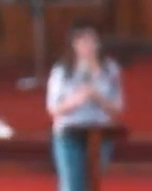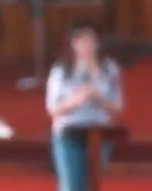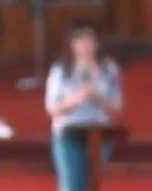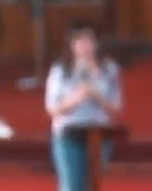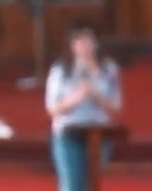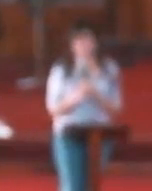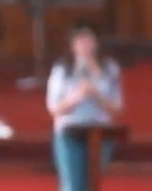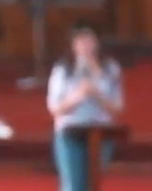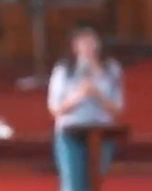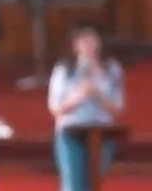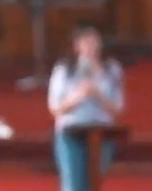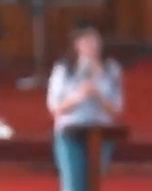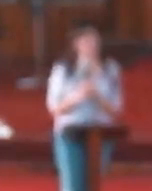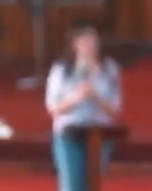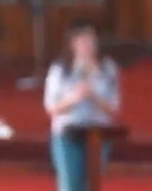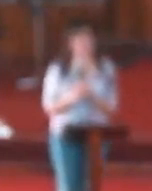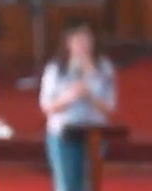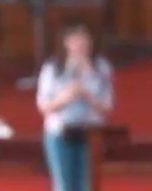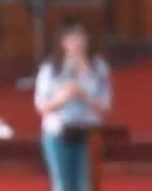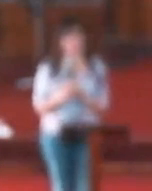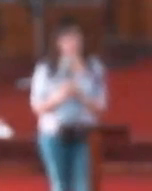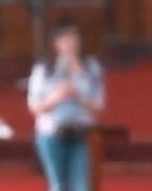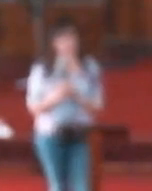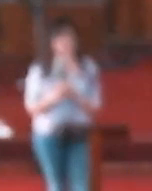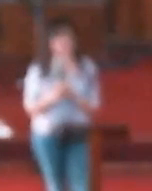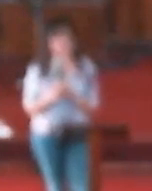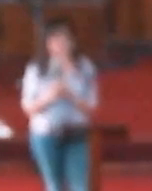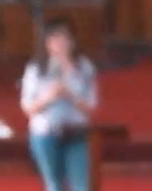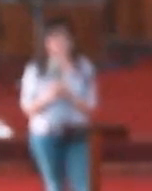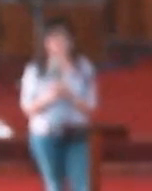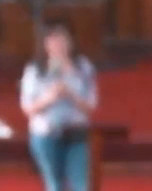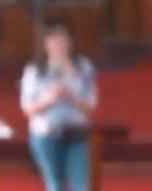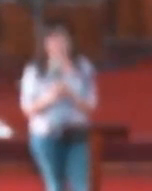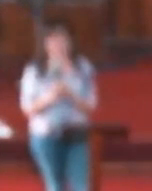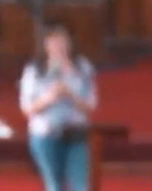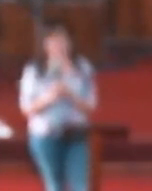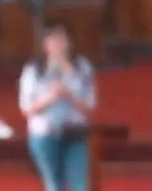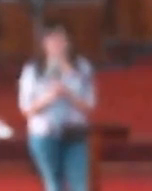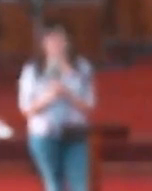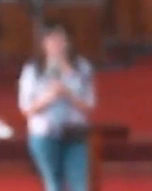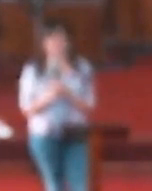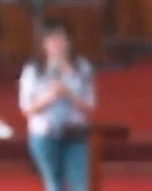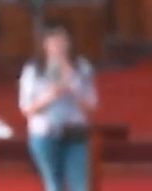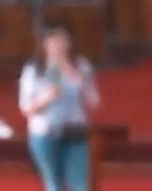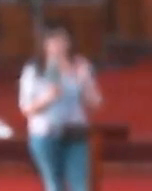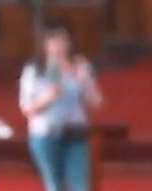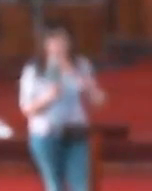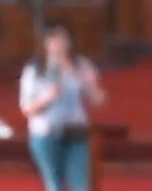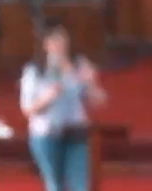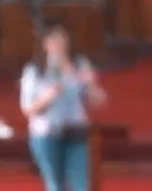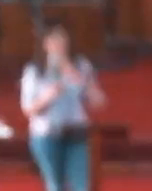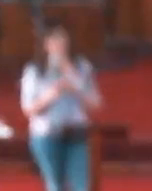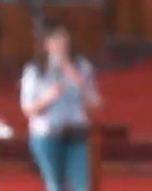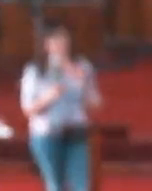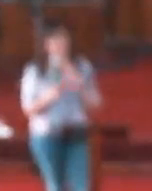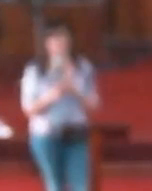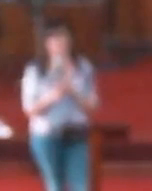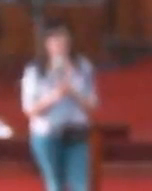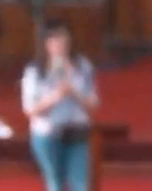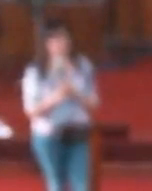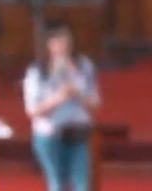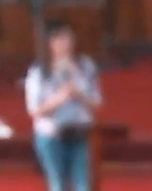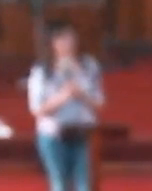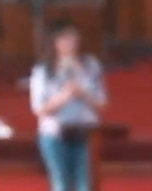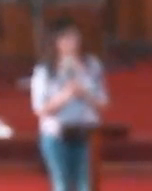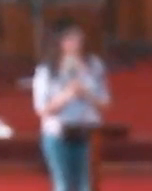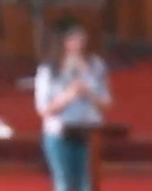muertos todavía. But they were still dead. Y otra vez, ahora diga tal cosa y ahora sí tienen vida. And then the Lord says, now speak such and such, and now they will have